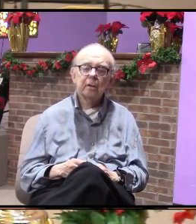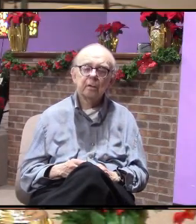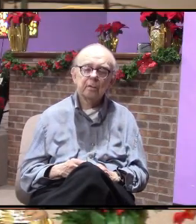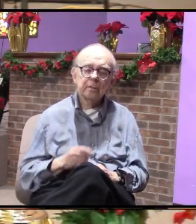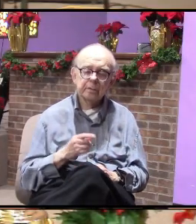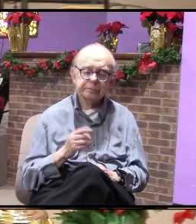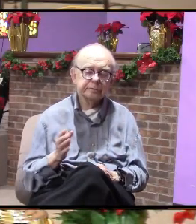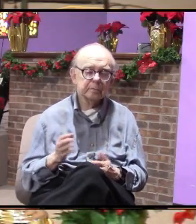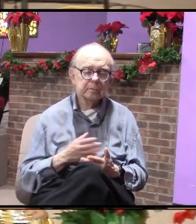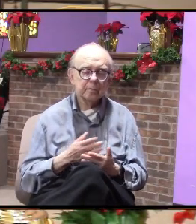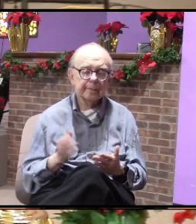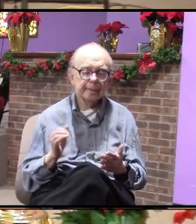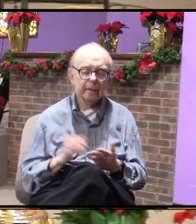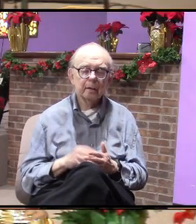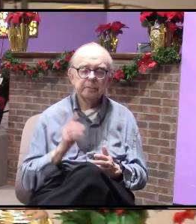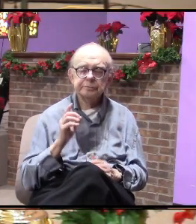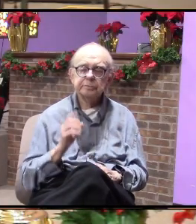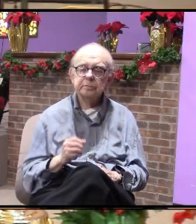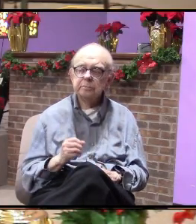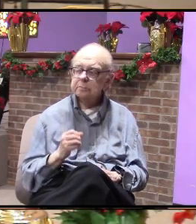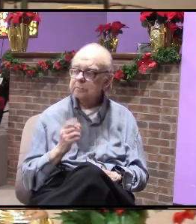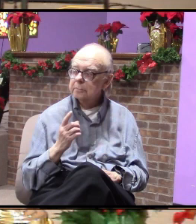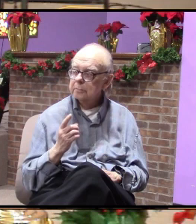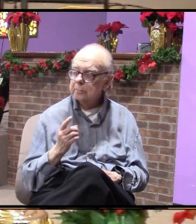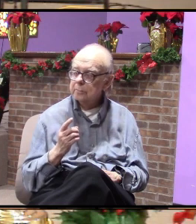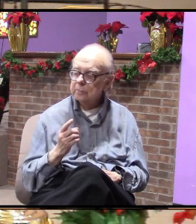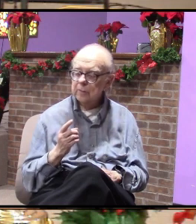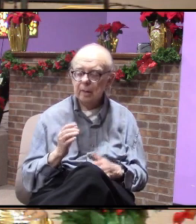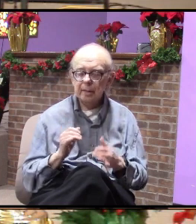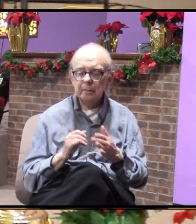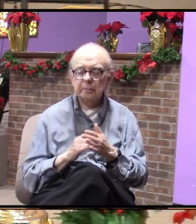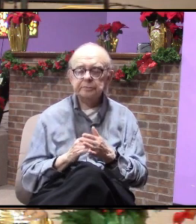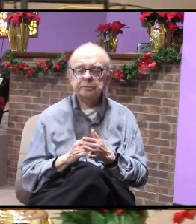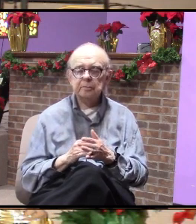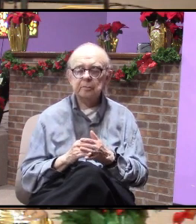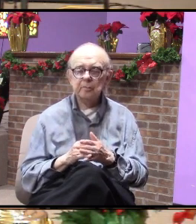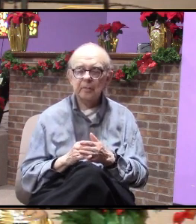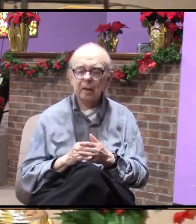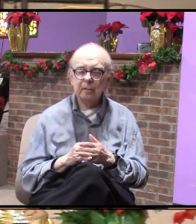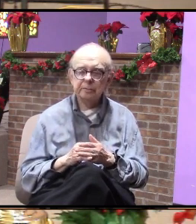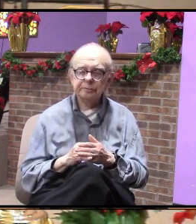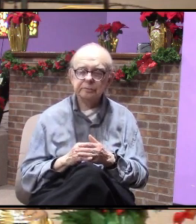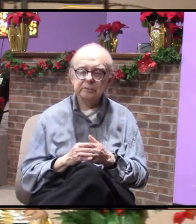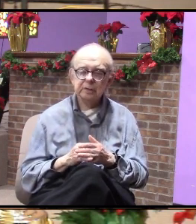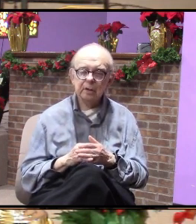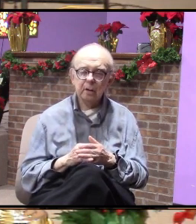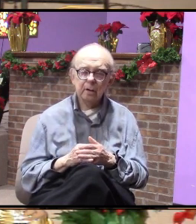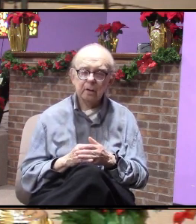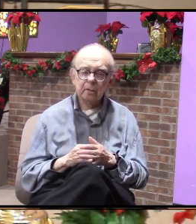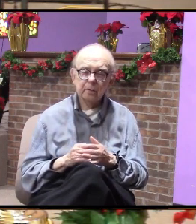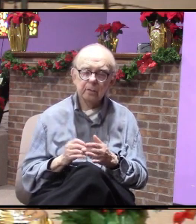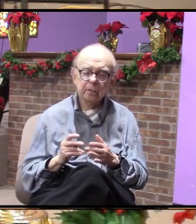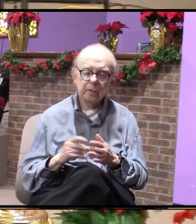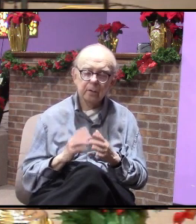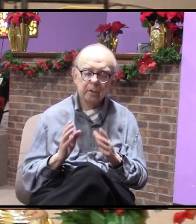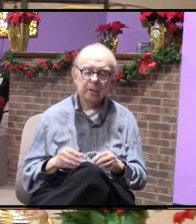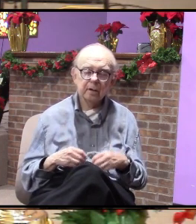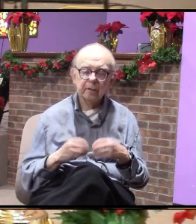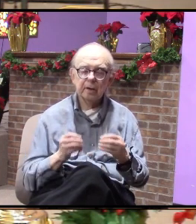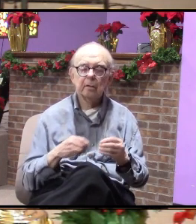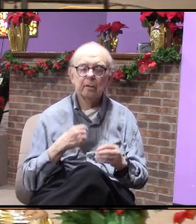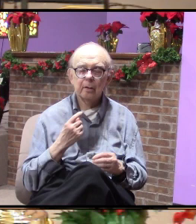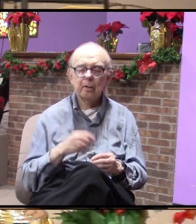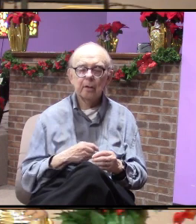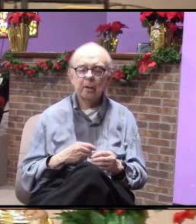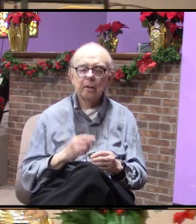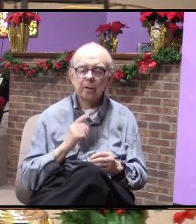There are some things that you need to understand, and that is this. The psalmist is giving us